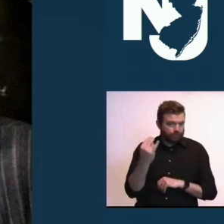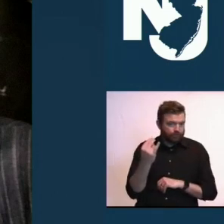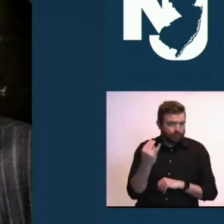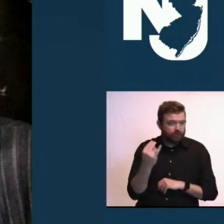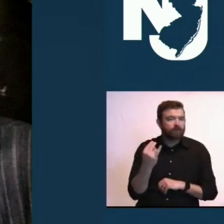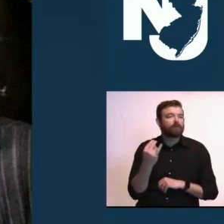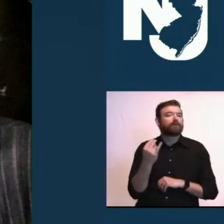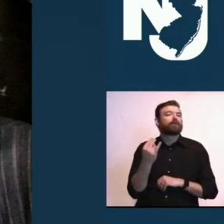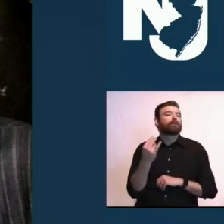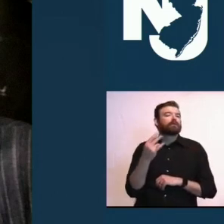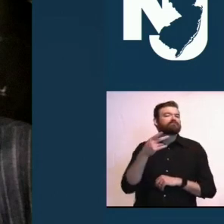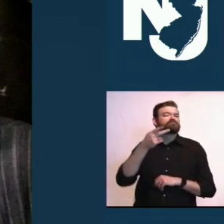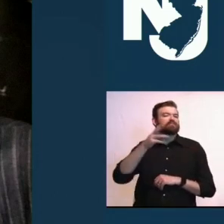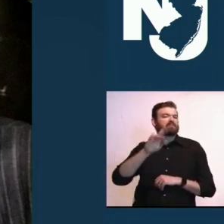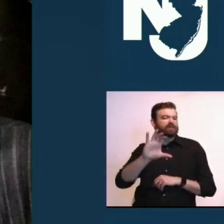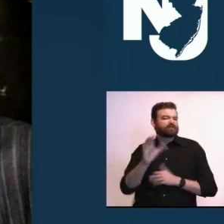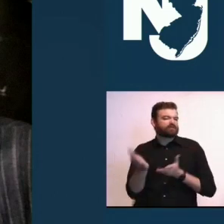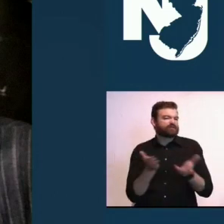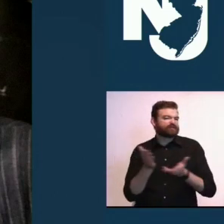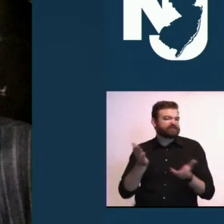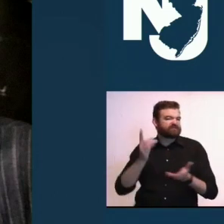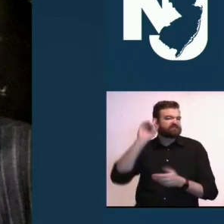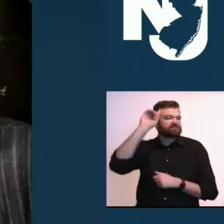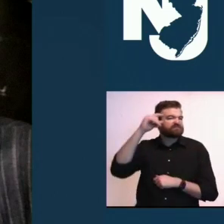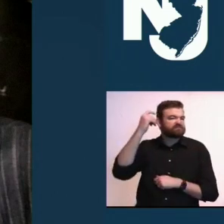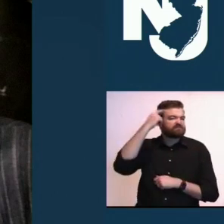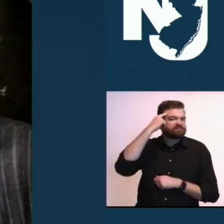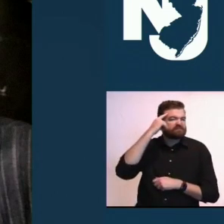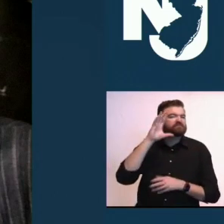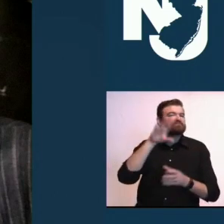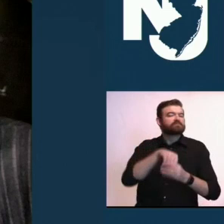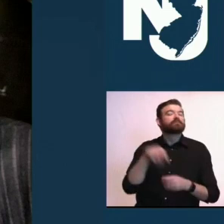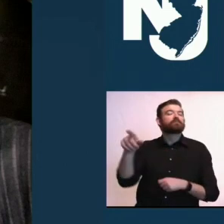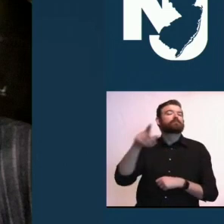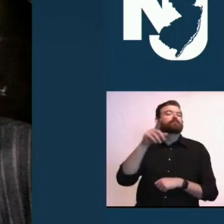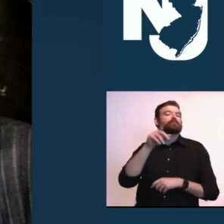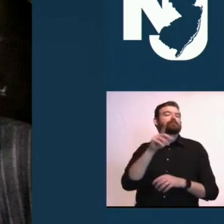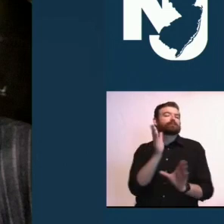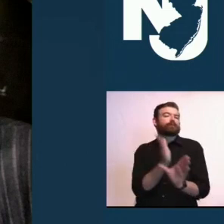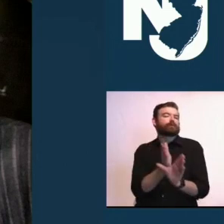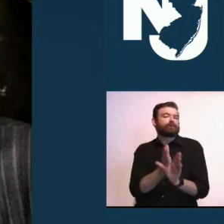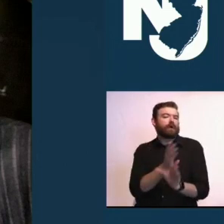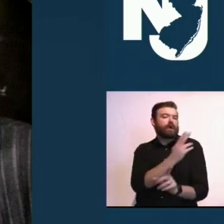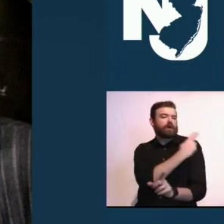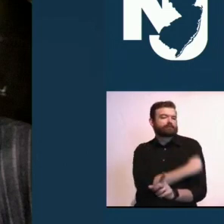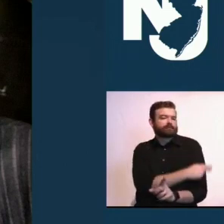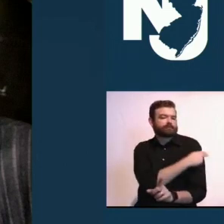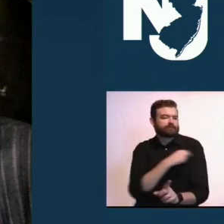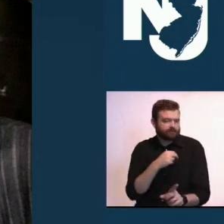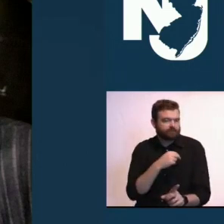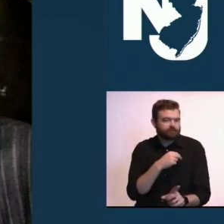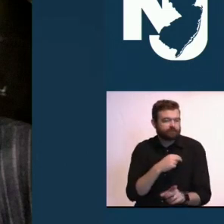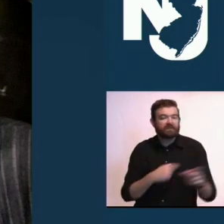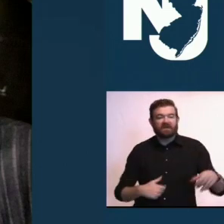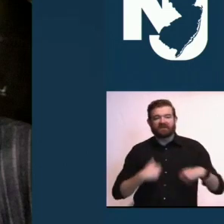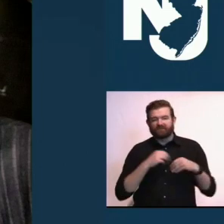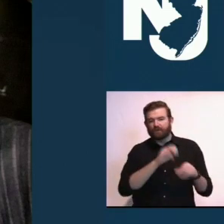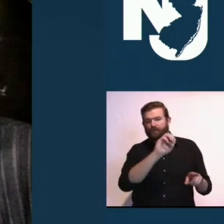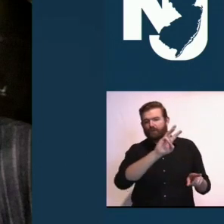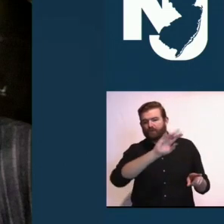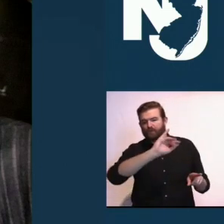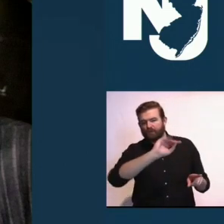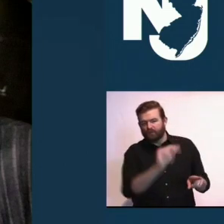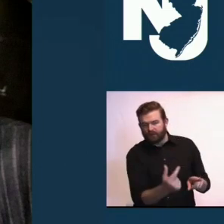service at the Trenton Psychiatric Hospital. In her Ewing community, Willie Mae was a beloved institution unto